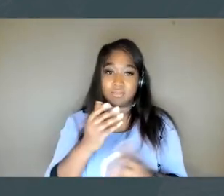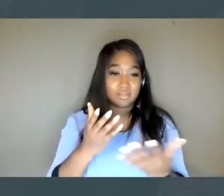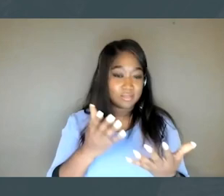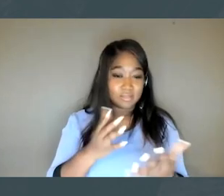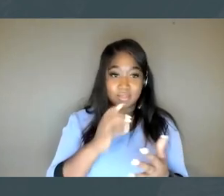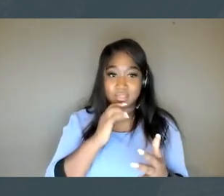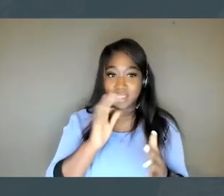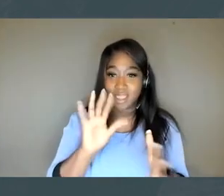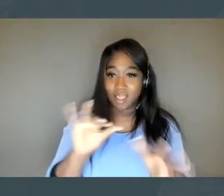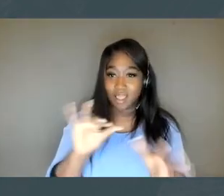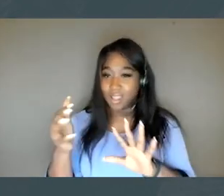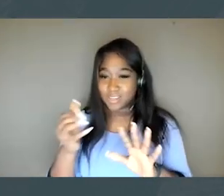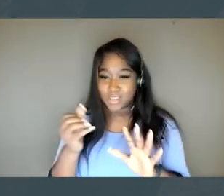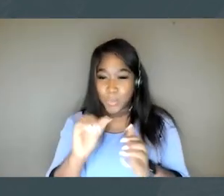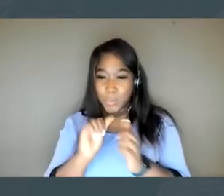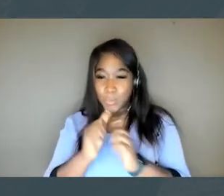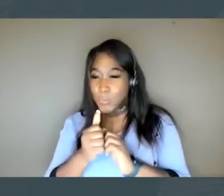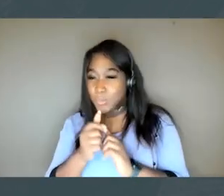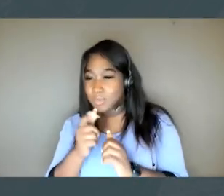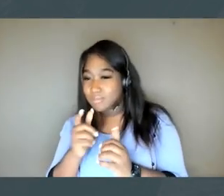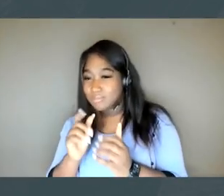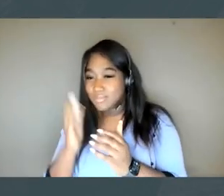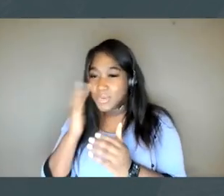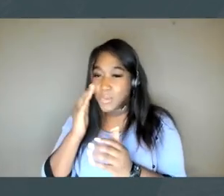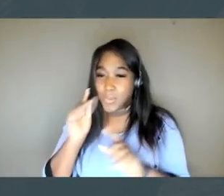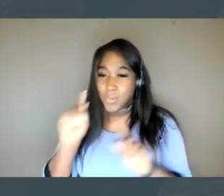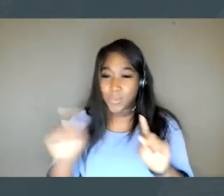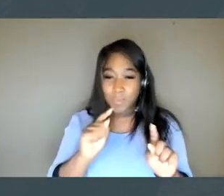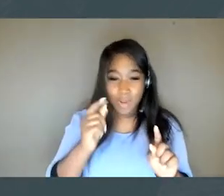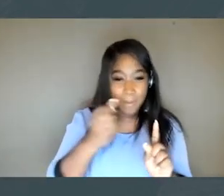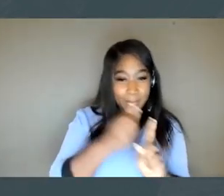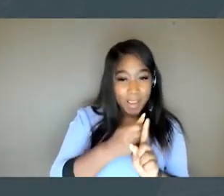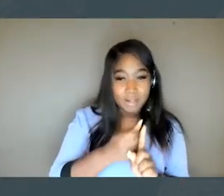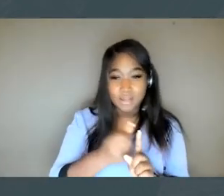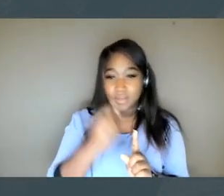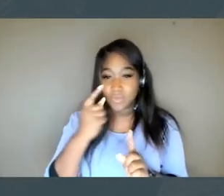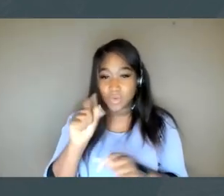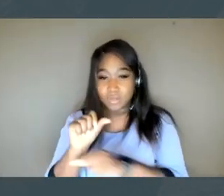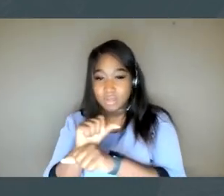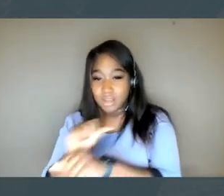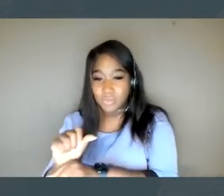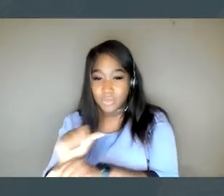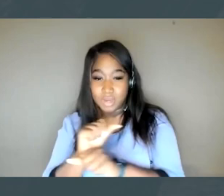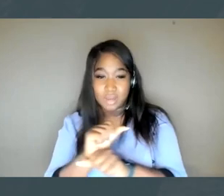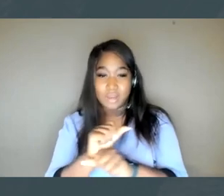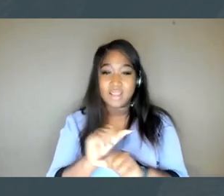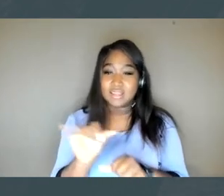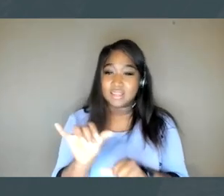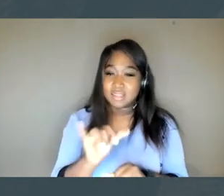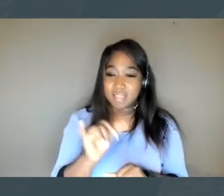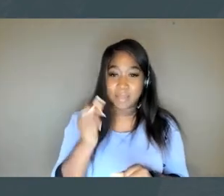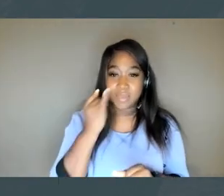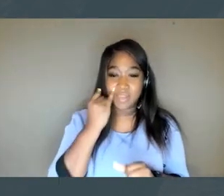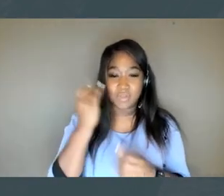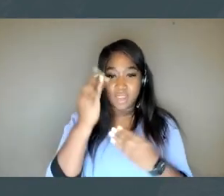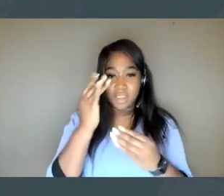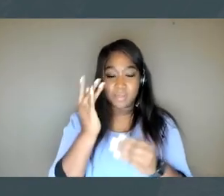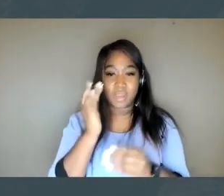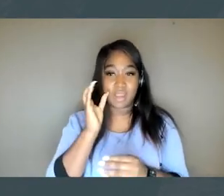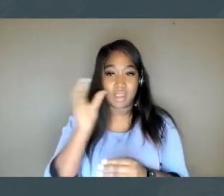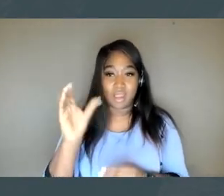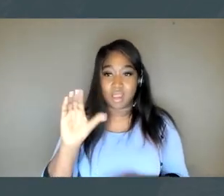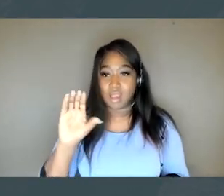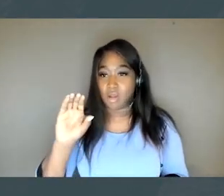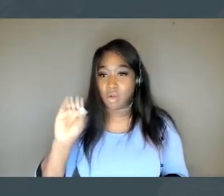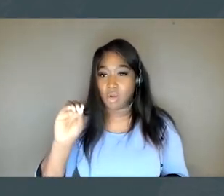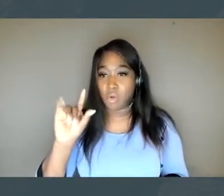right? And the same thing applies if we think of colonialism. Is the African diaspora of